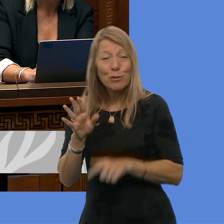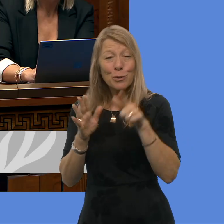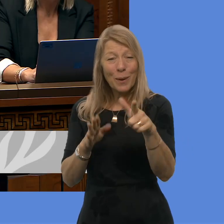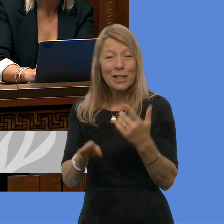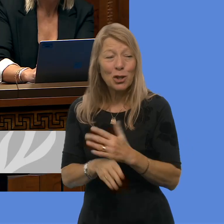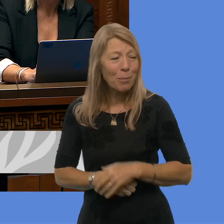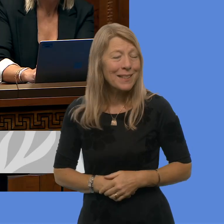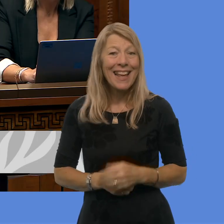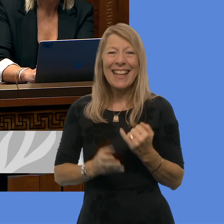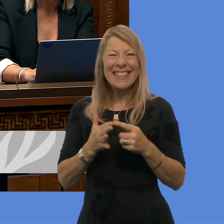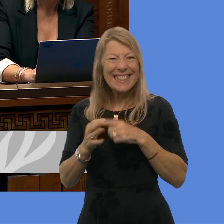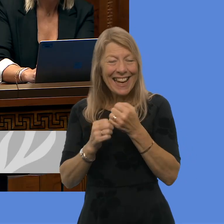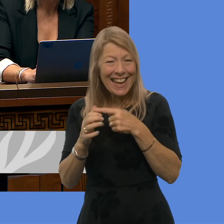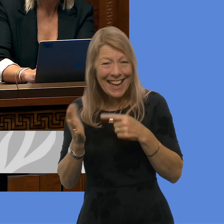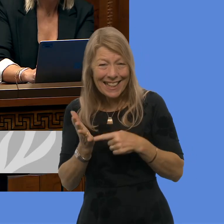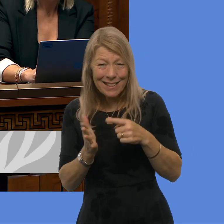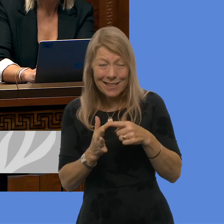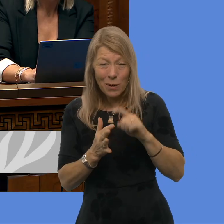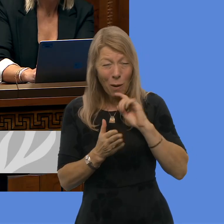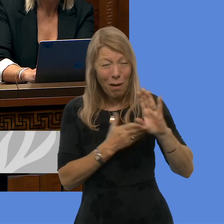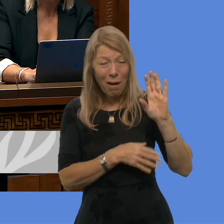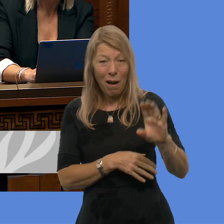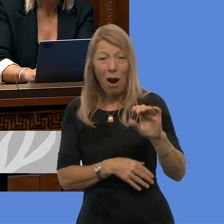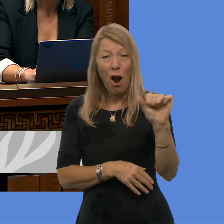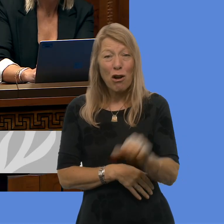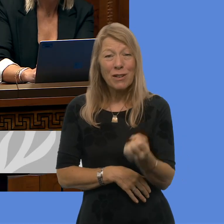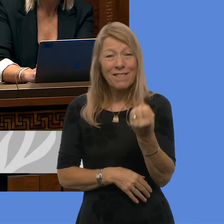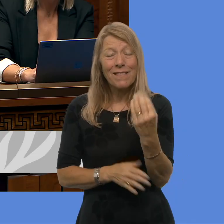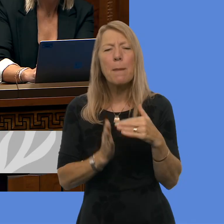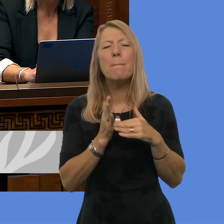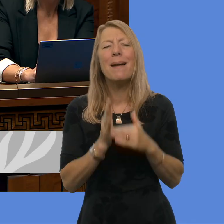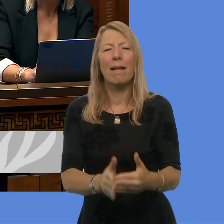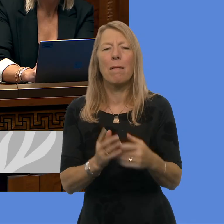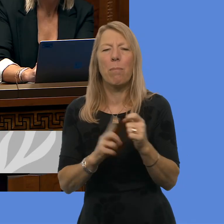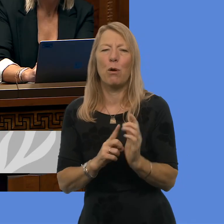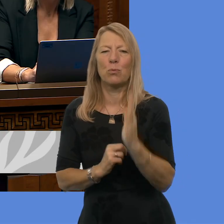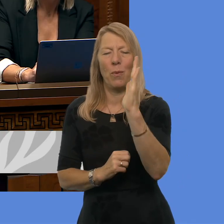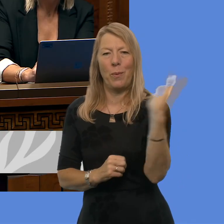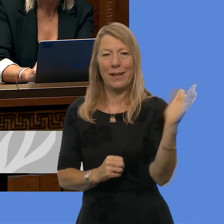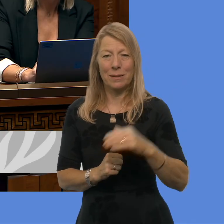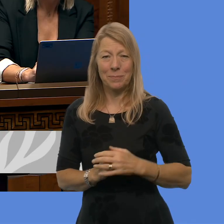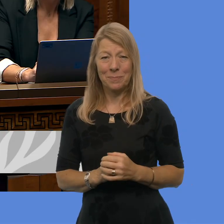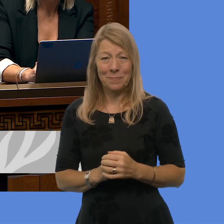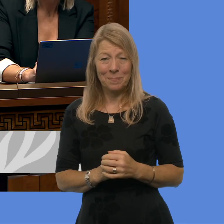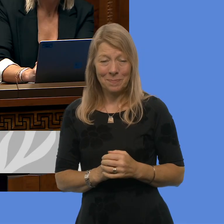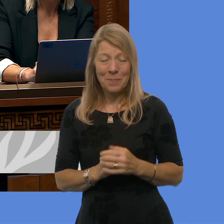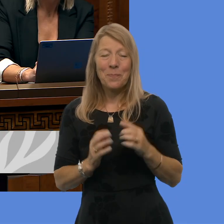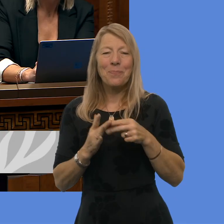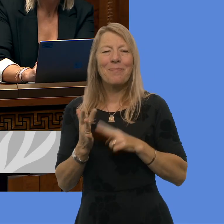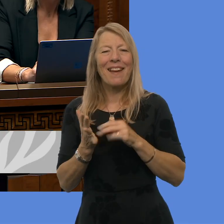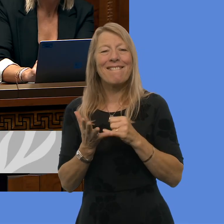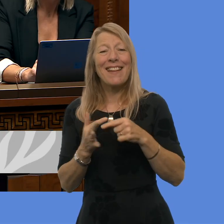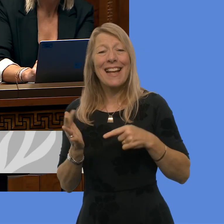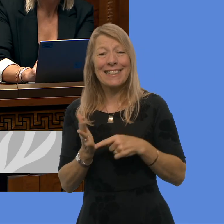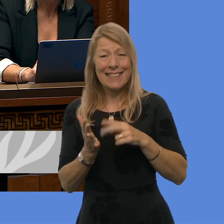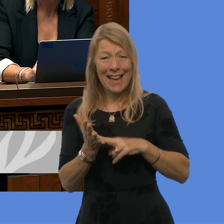week was a £115 million investment in the North West. That's been underlined by the largest ever Invest NI contribution towards